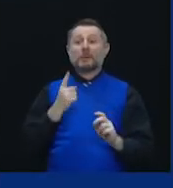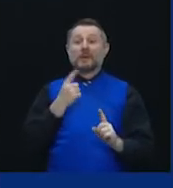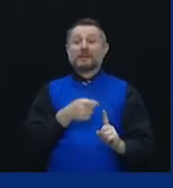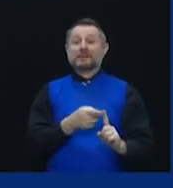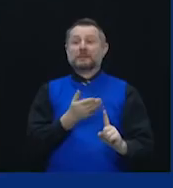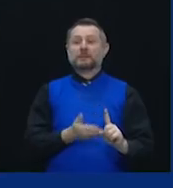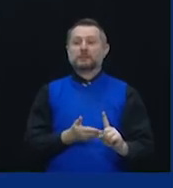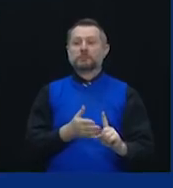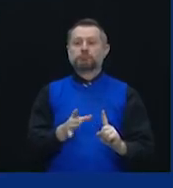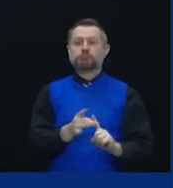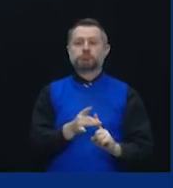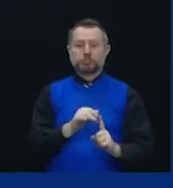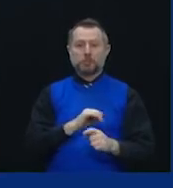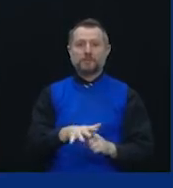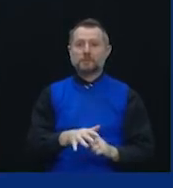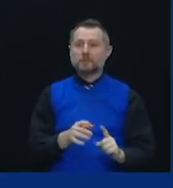remember?